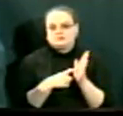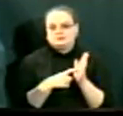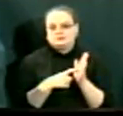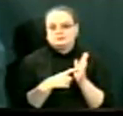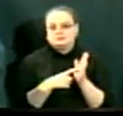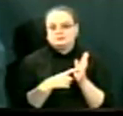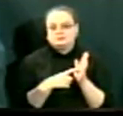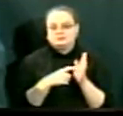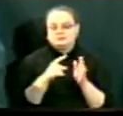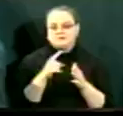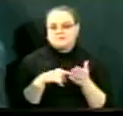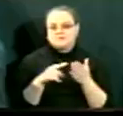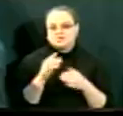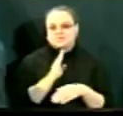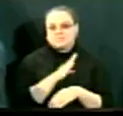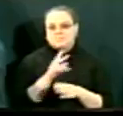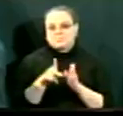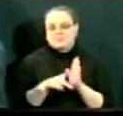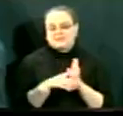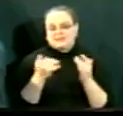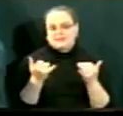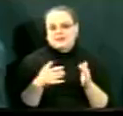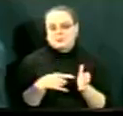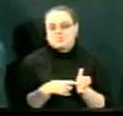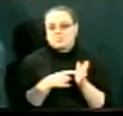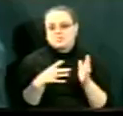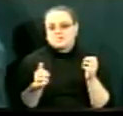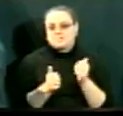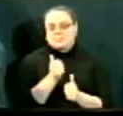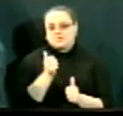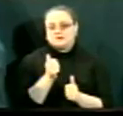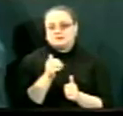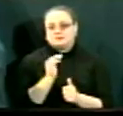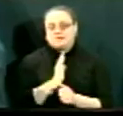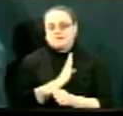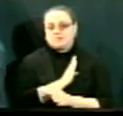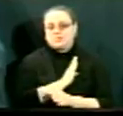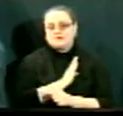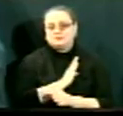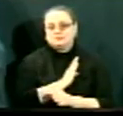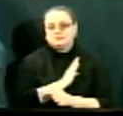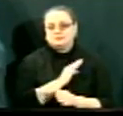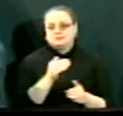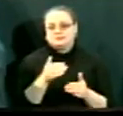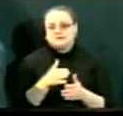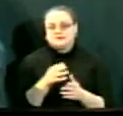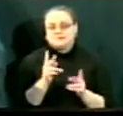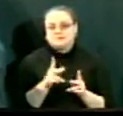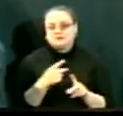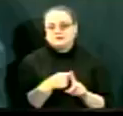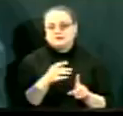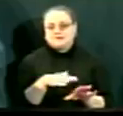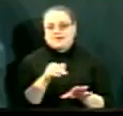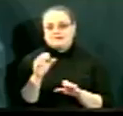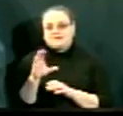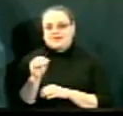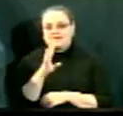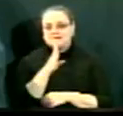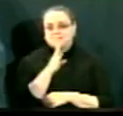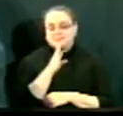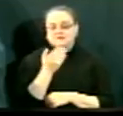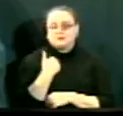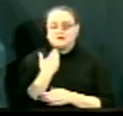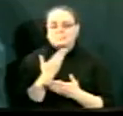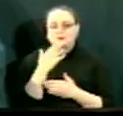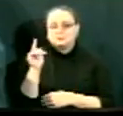the board policy today, and it requires a majority of the board to allow someone from out of county to speak. So we have a